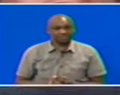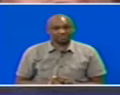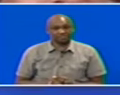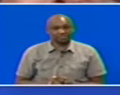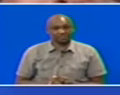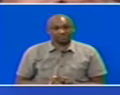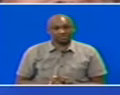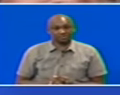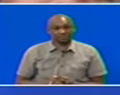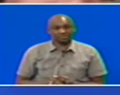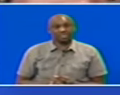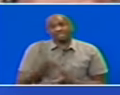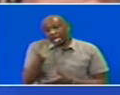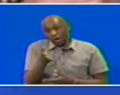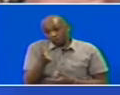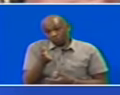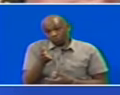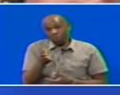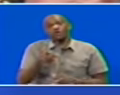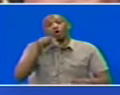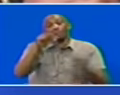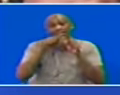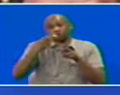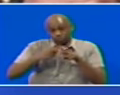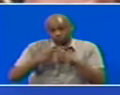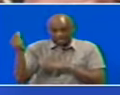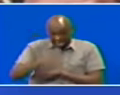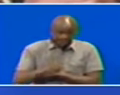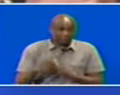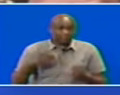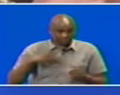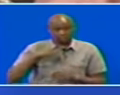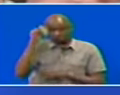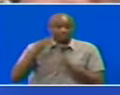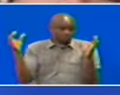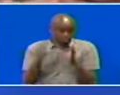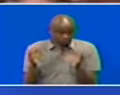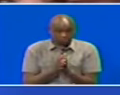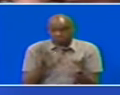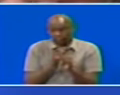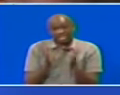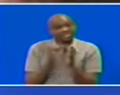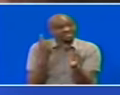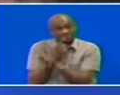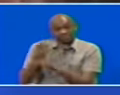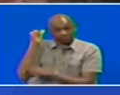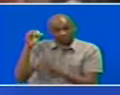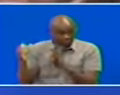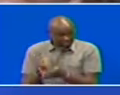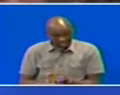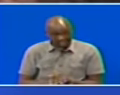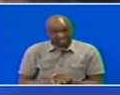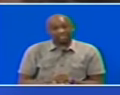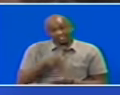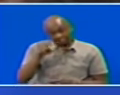The forthcoming nominations for the people who are in Jubilee and the other parties, the parties that